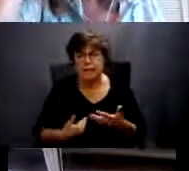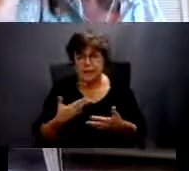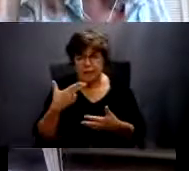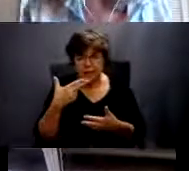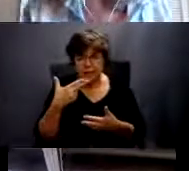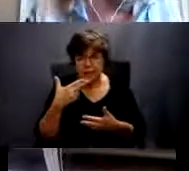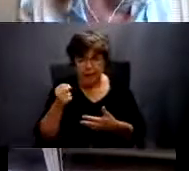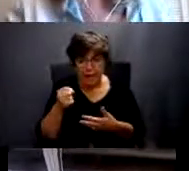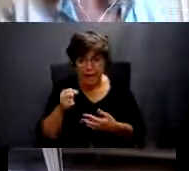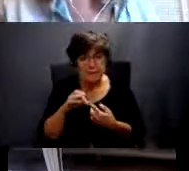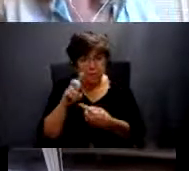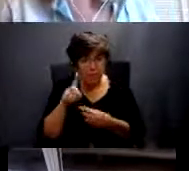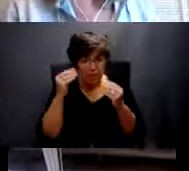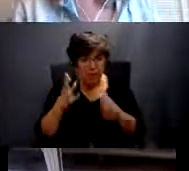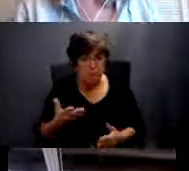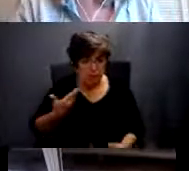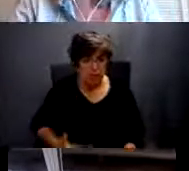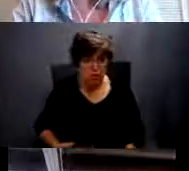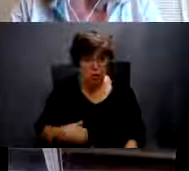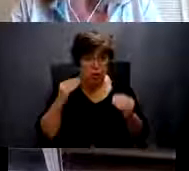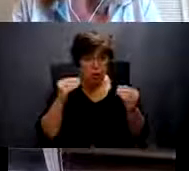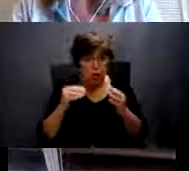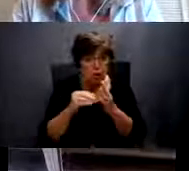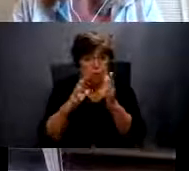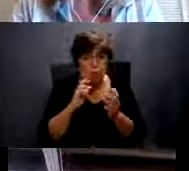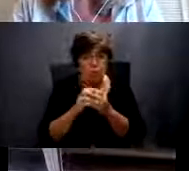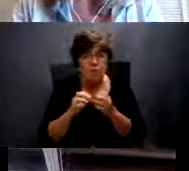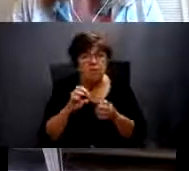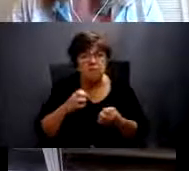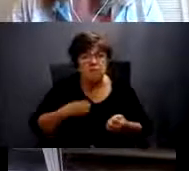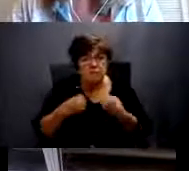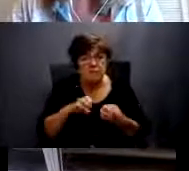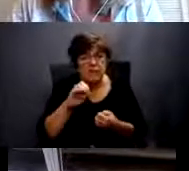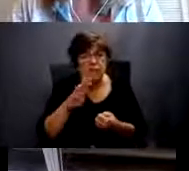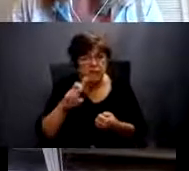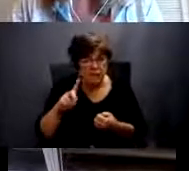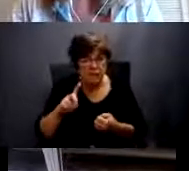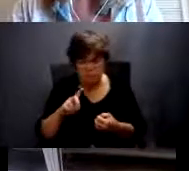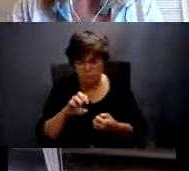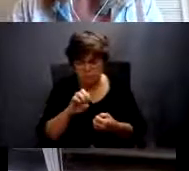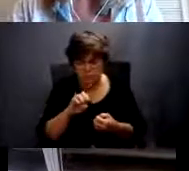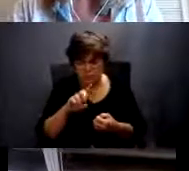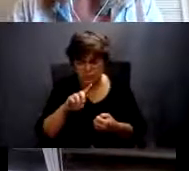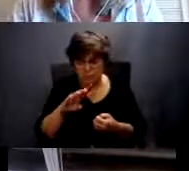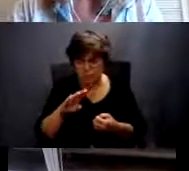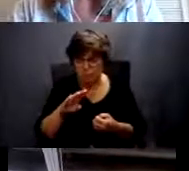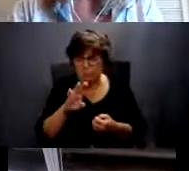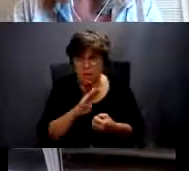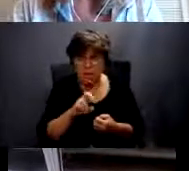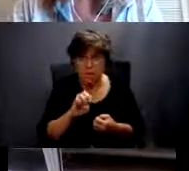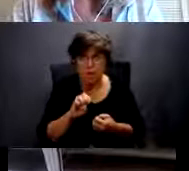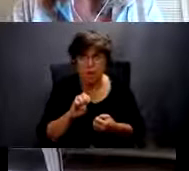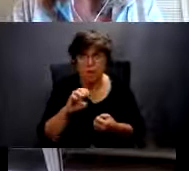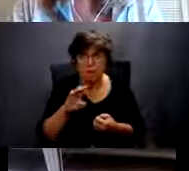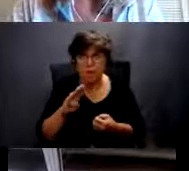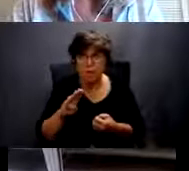school special education teacher who taught students with emotional and behavioral disorders, we thought, well, we know